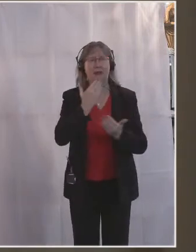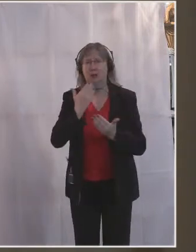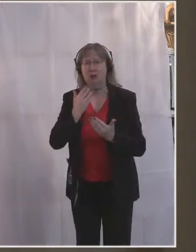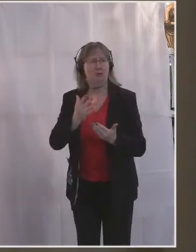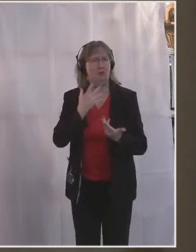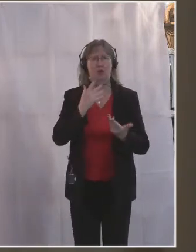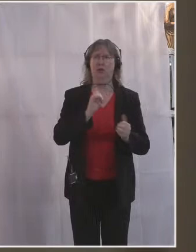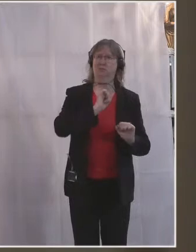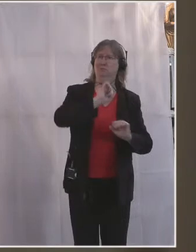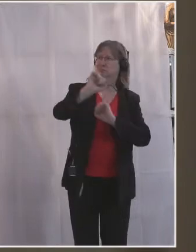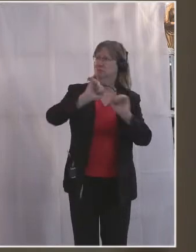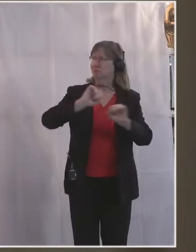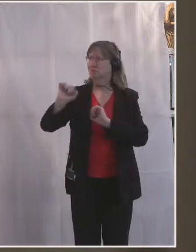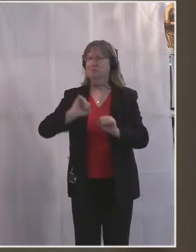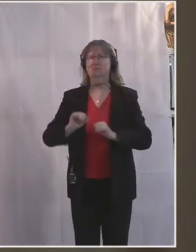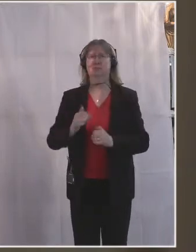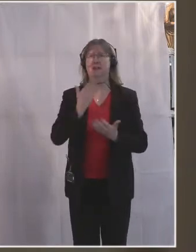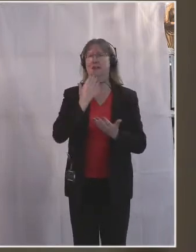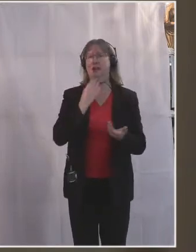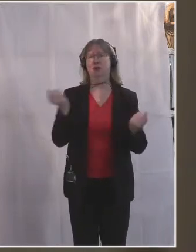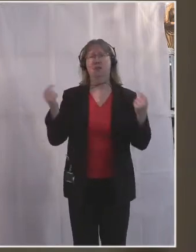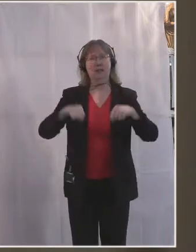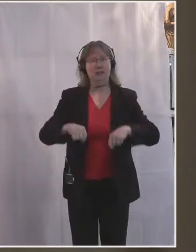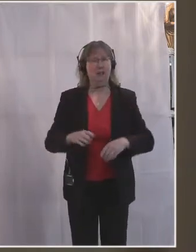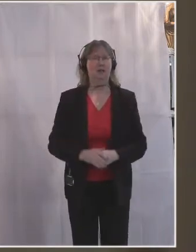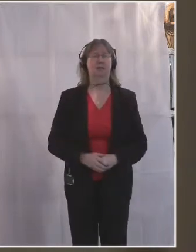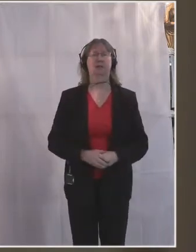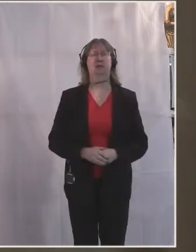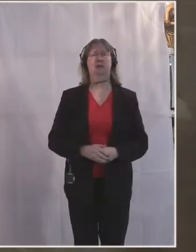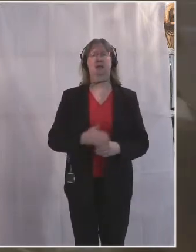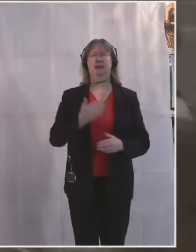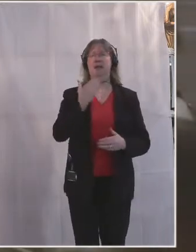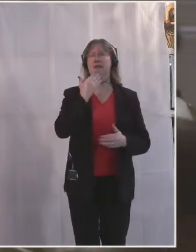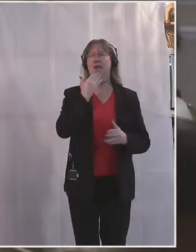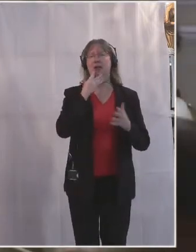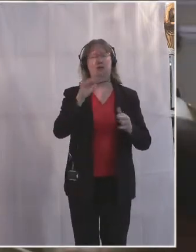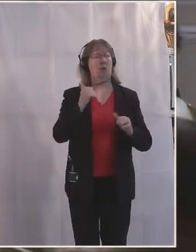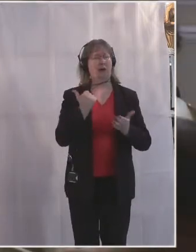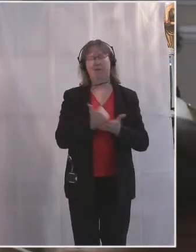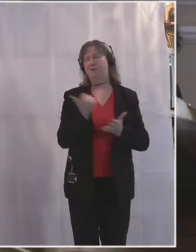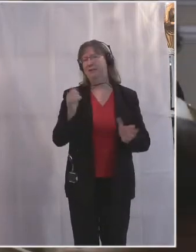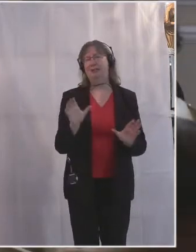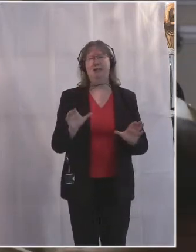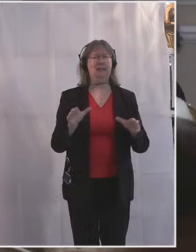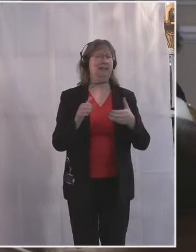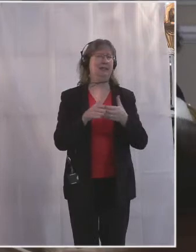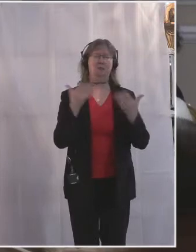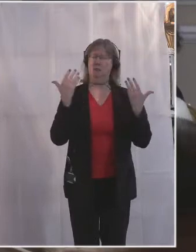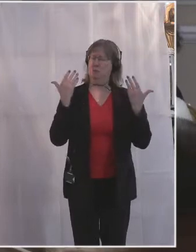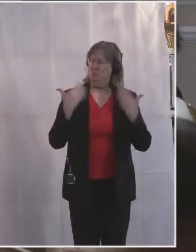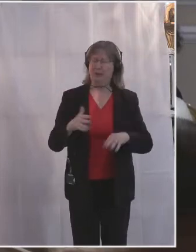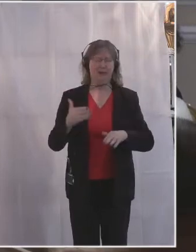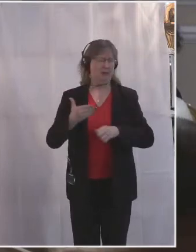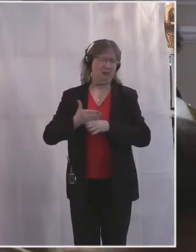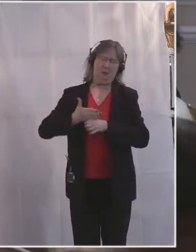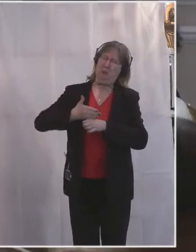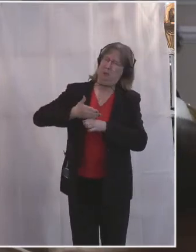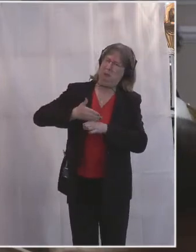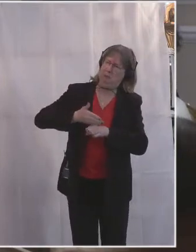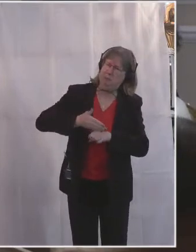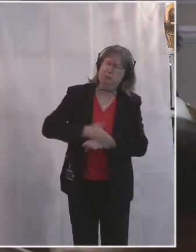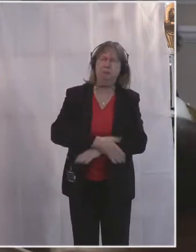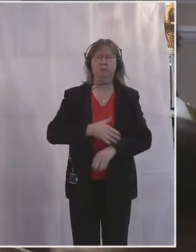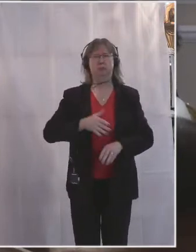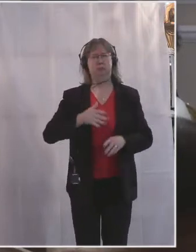are. Thank you for being here. Thank you for our team, our brilliant team, who works so hard to do all